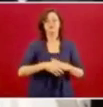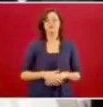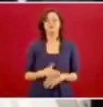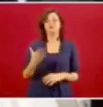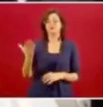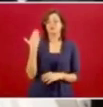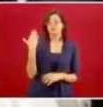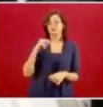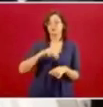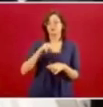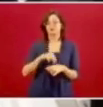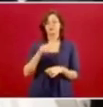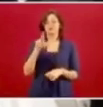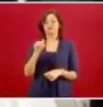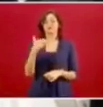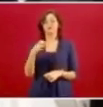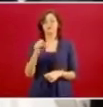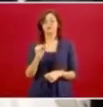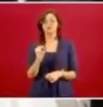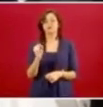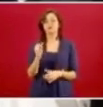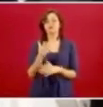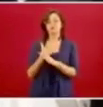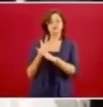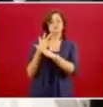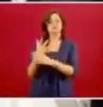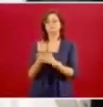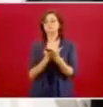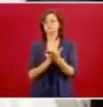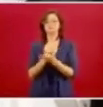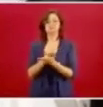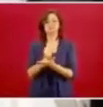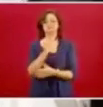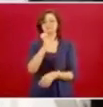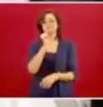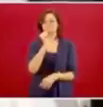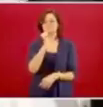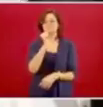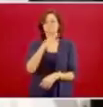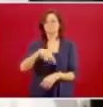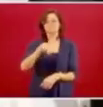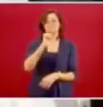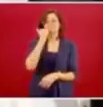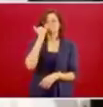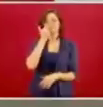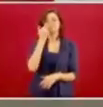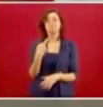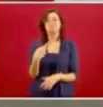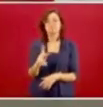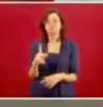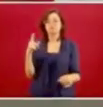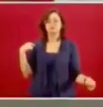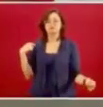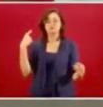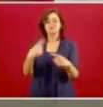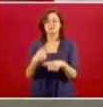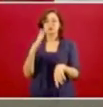authorities? A few days ago, Dr. Reyes Teran told us that